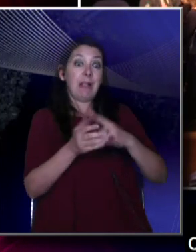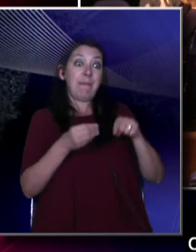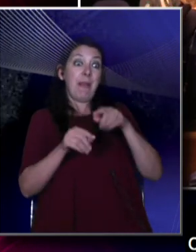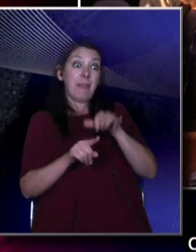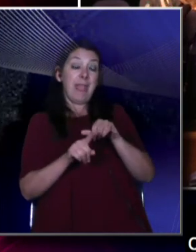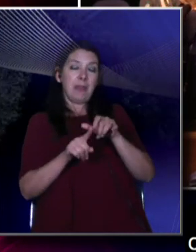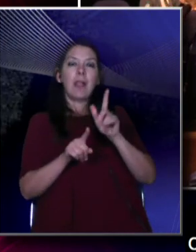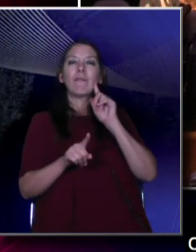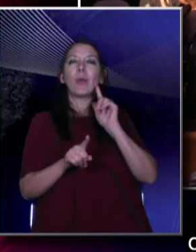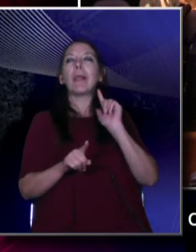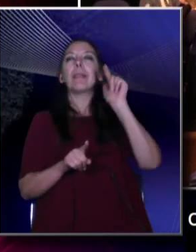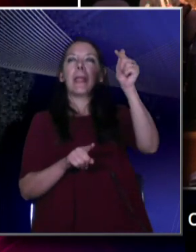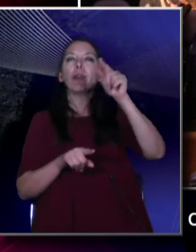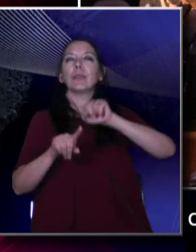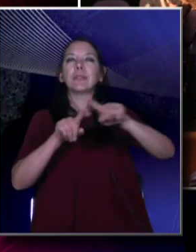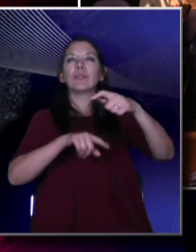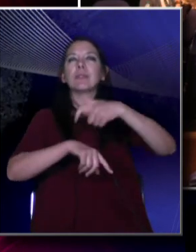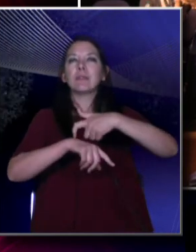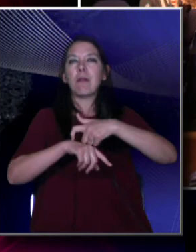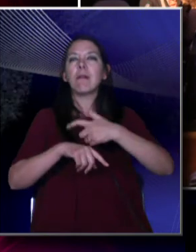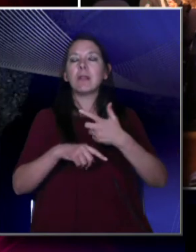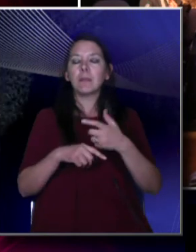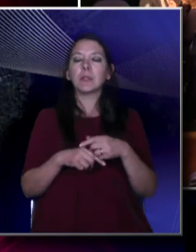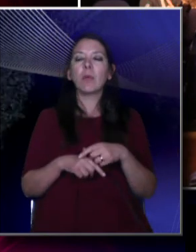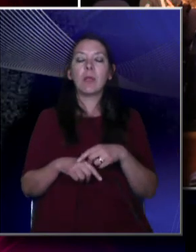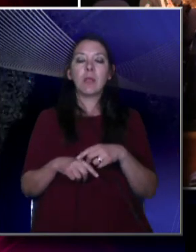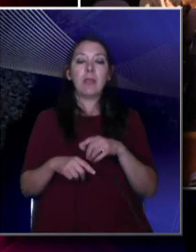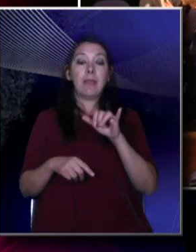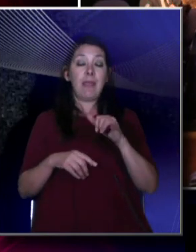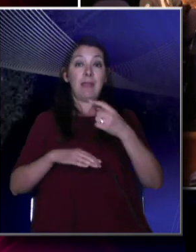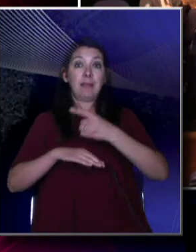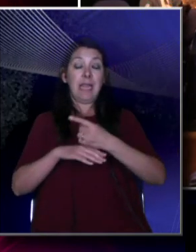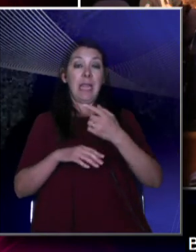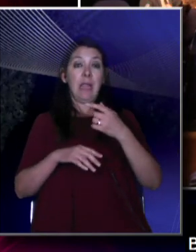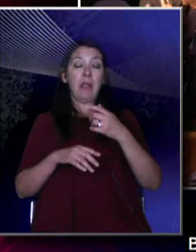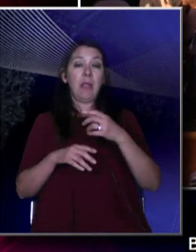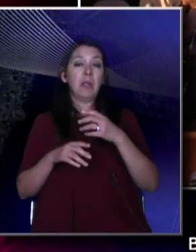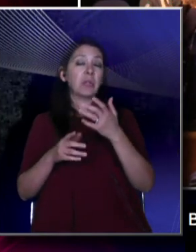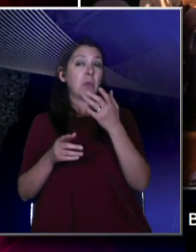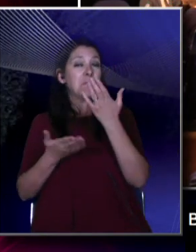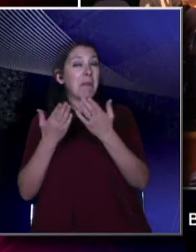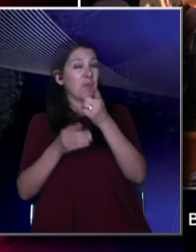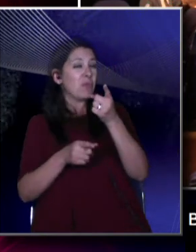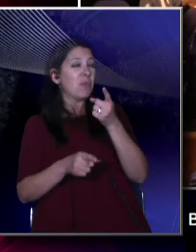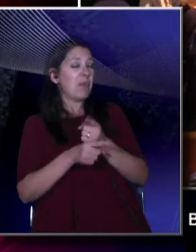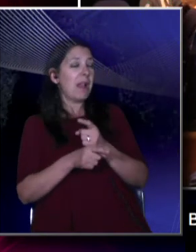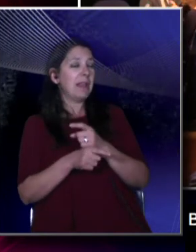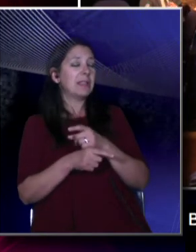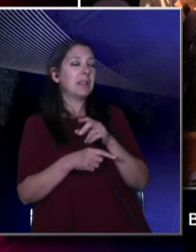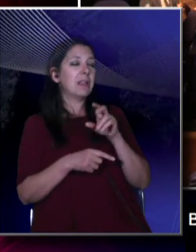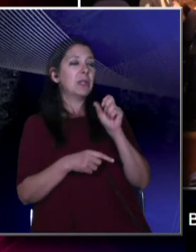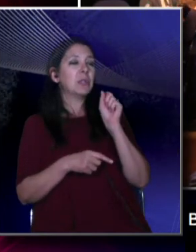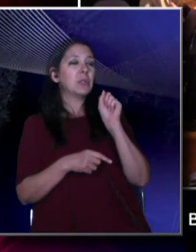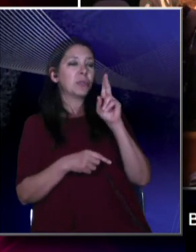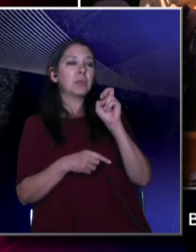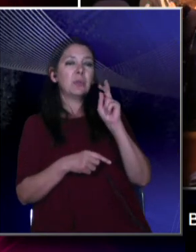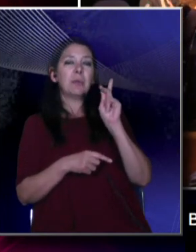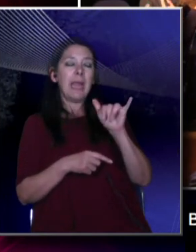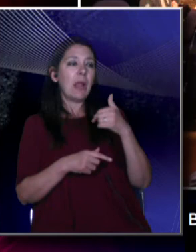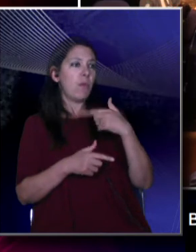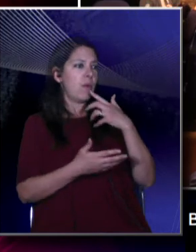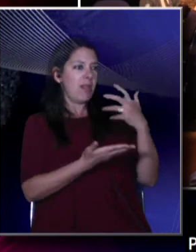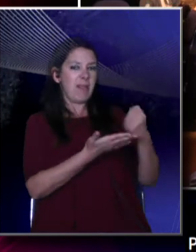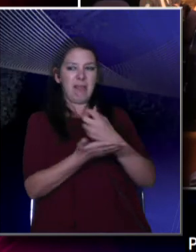So maybe we can capture both, and maybe if I'm hearing you right, CK, could we potentially do the board meeting followed by an